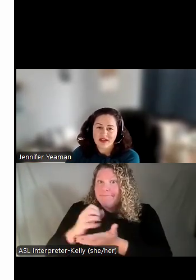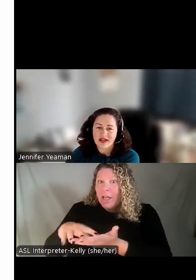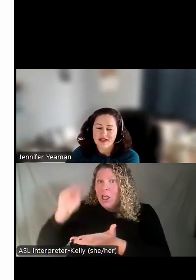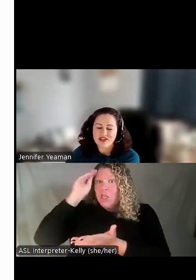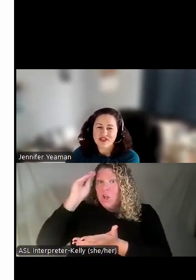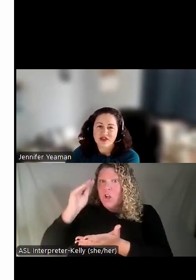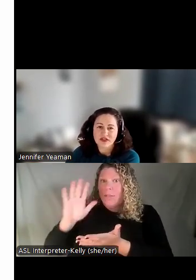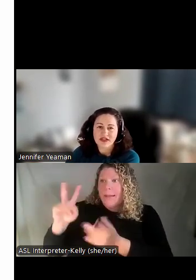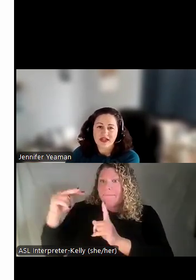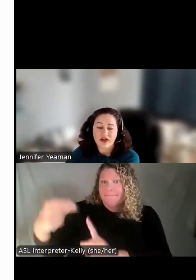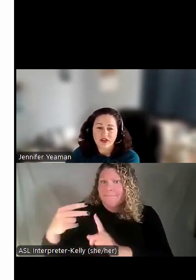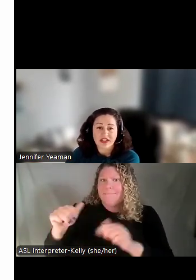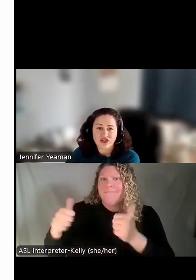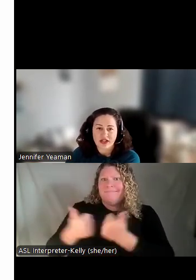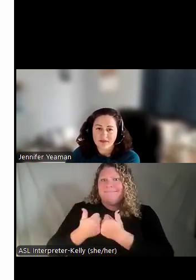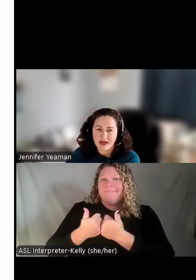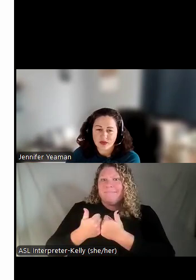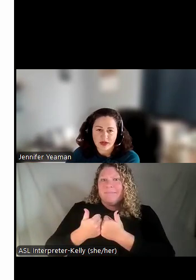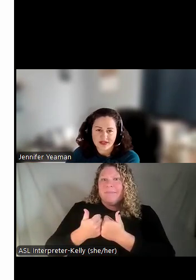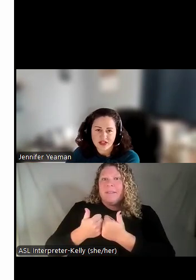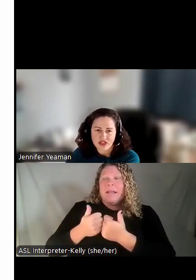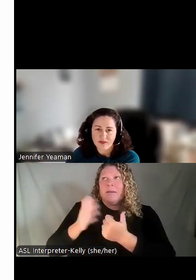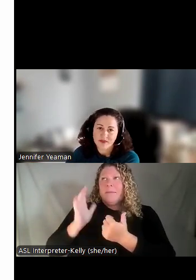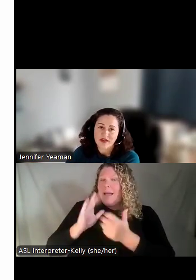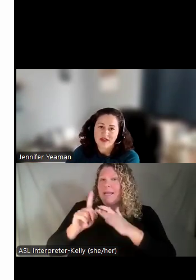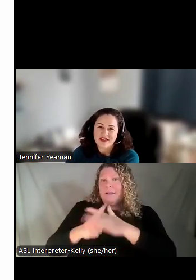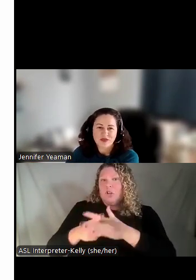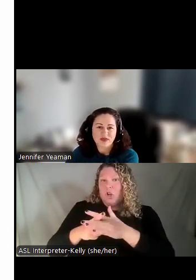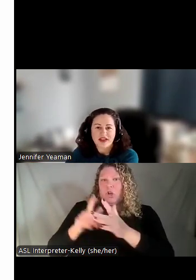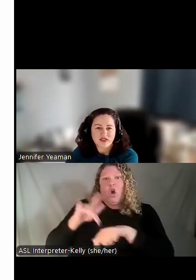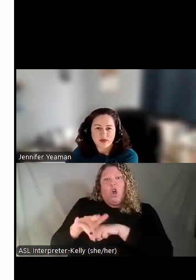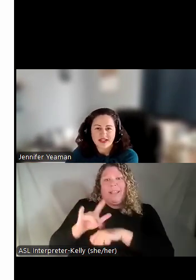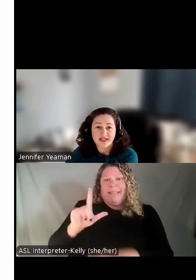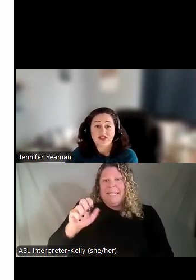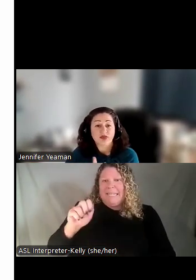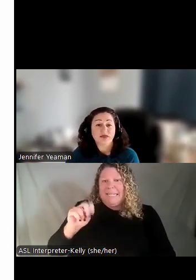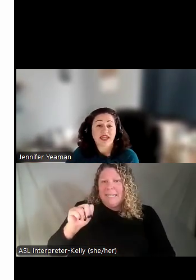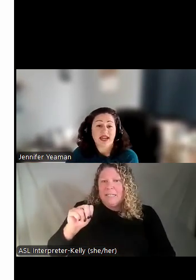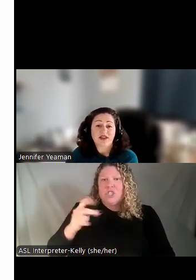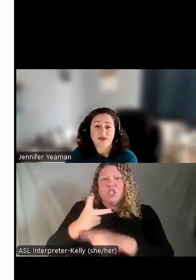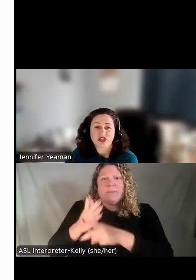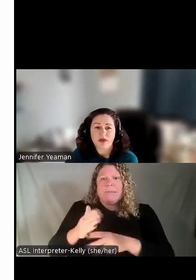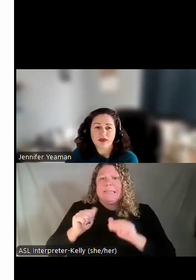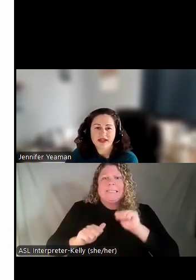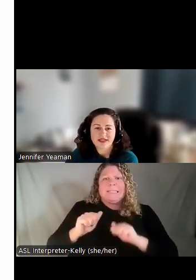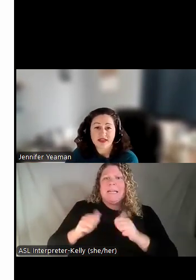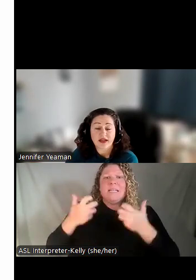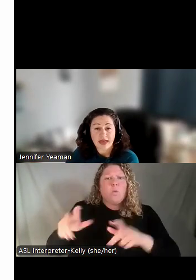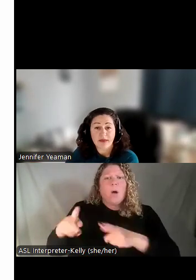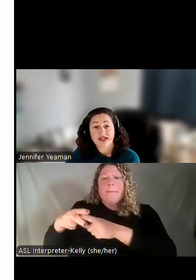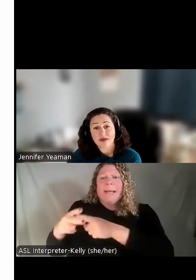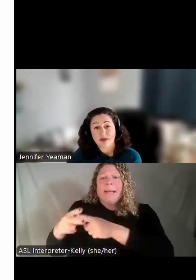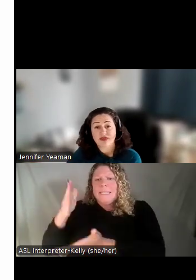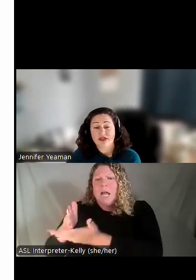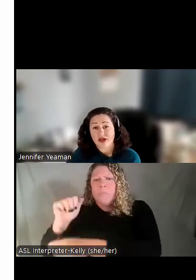challenging, especially early in our lean journey as an organization. Supervisors were hesitant to pull a mechanic from a job because they